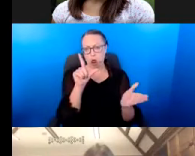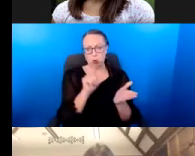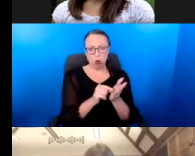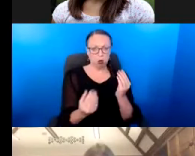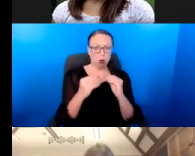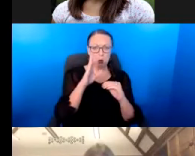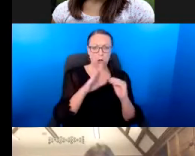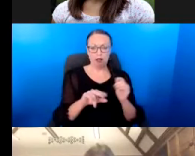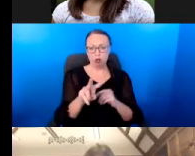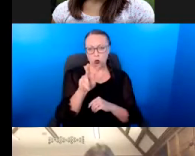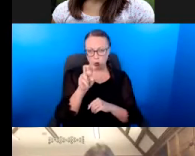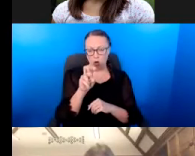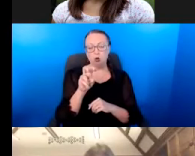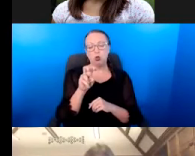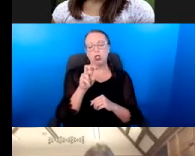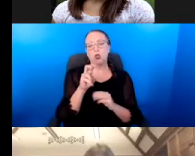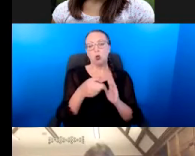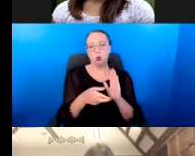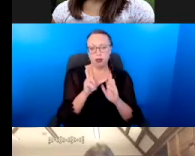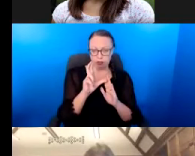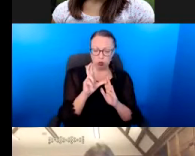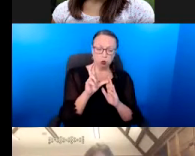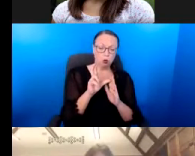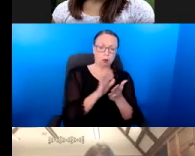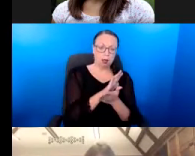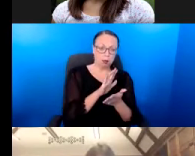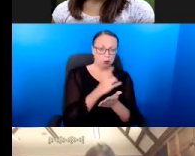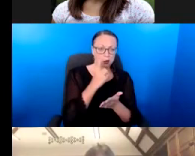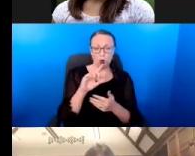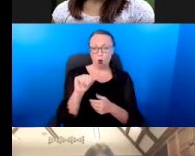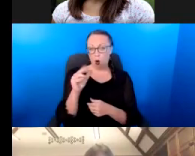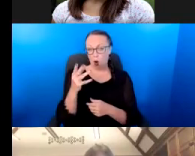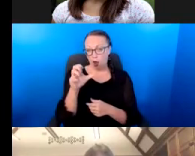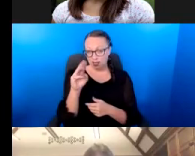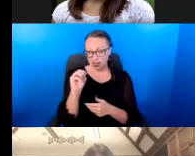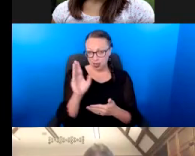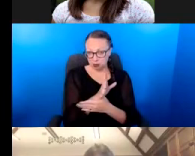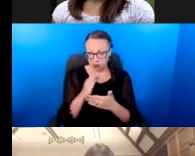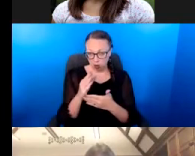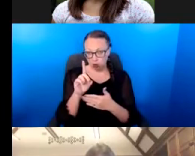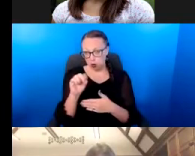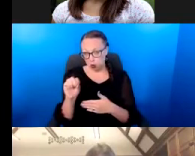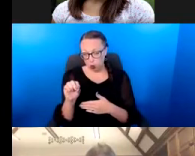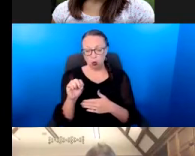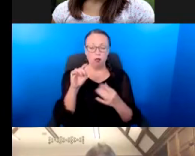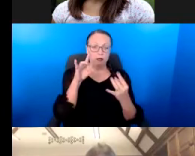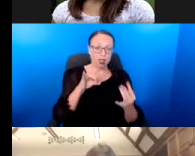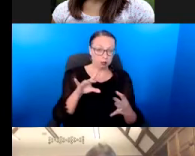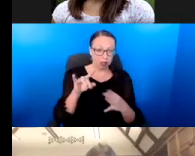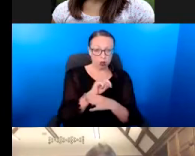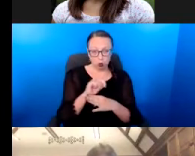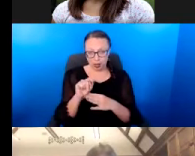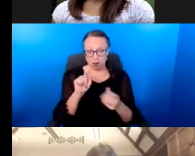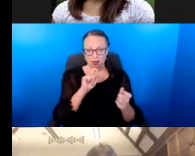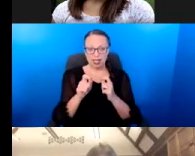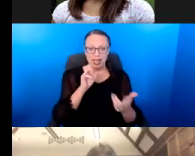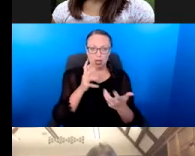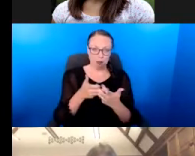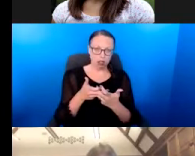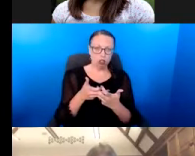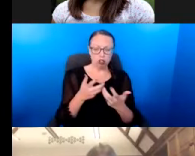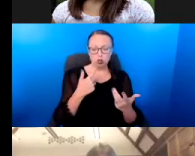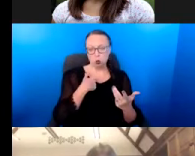papers that range from autism spectrum disorders to real-time fMRI feedback training and fMRI adaptation. I remember the Trends